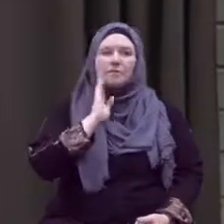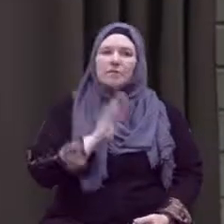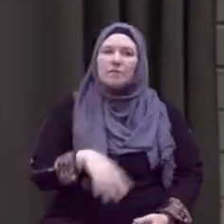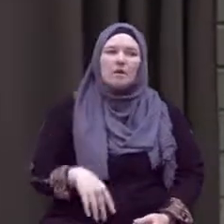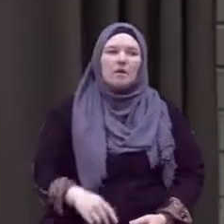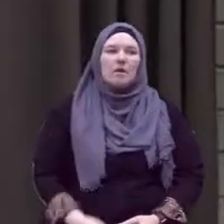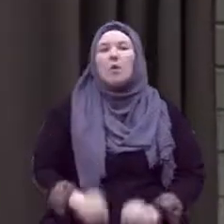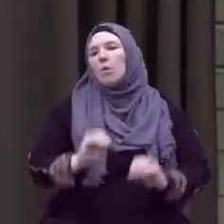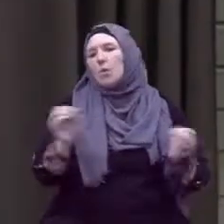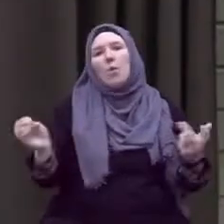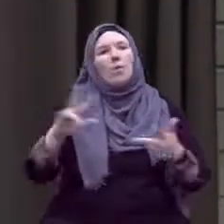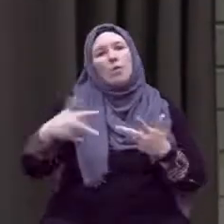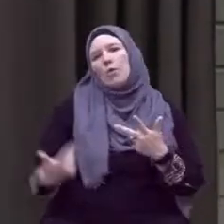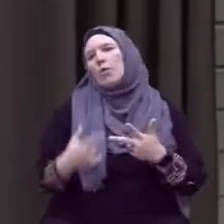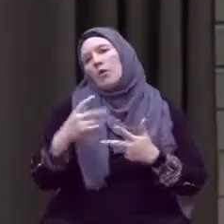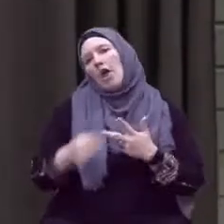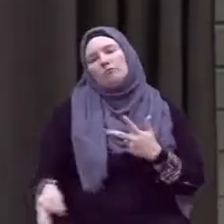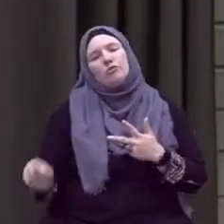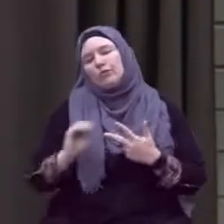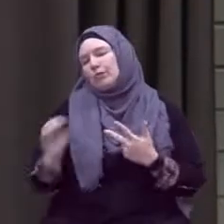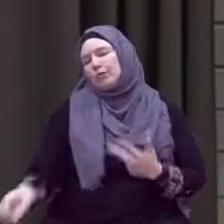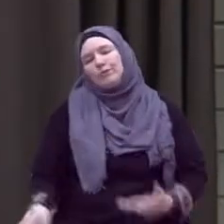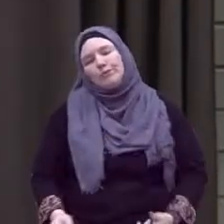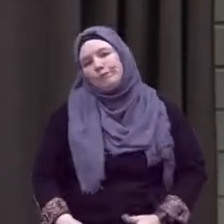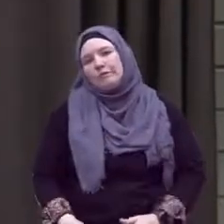No third option.